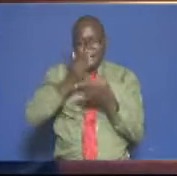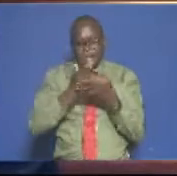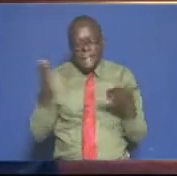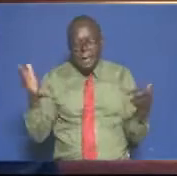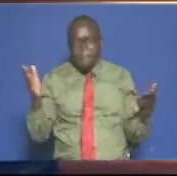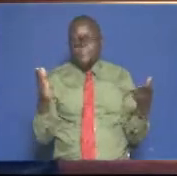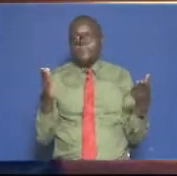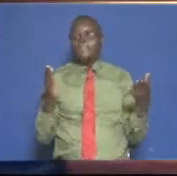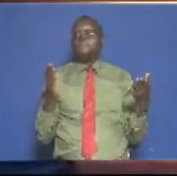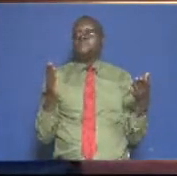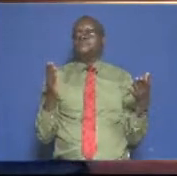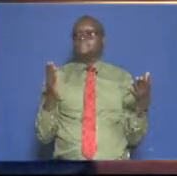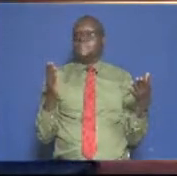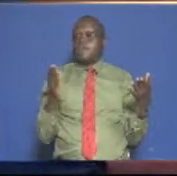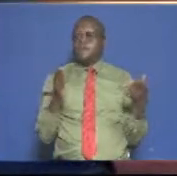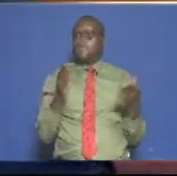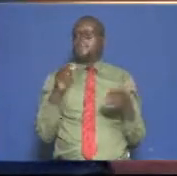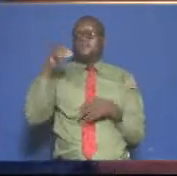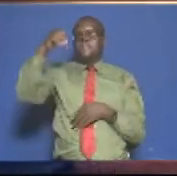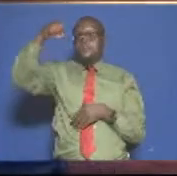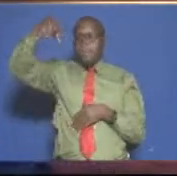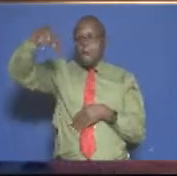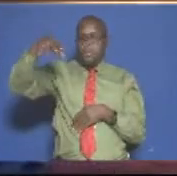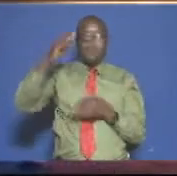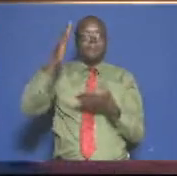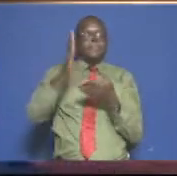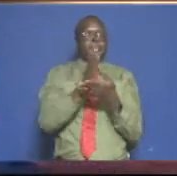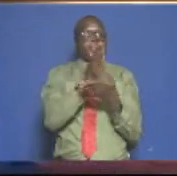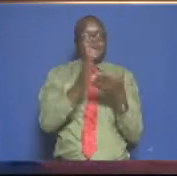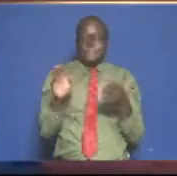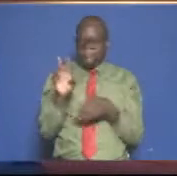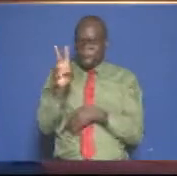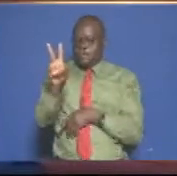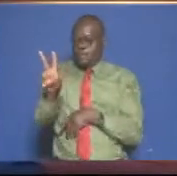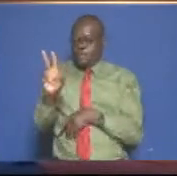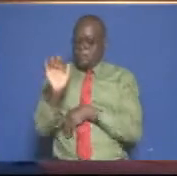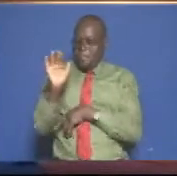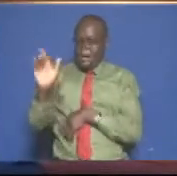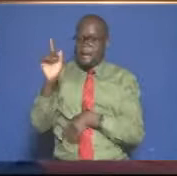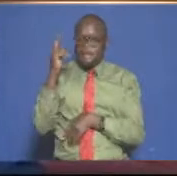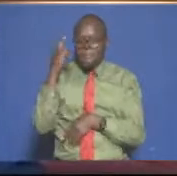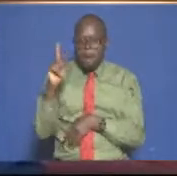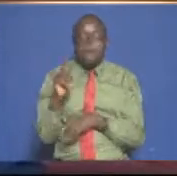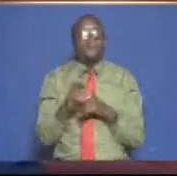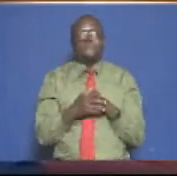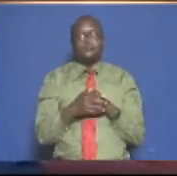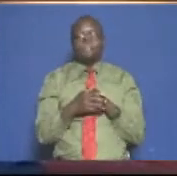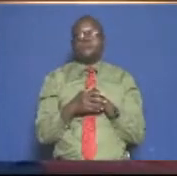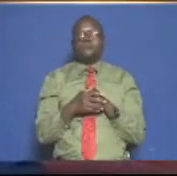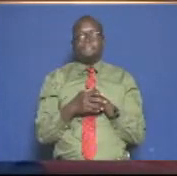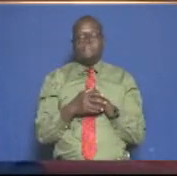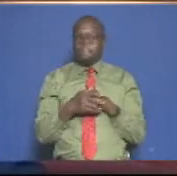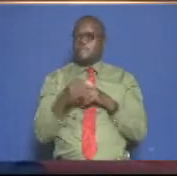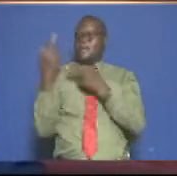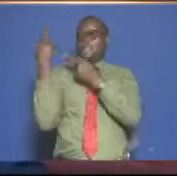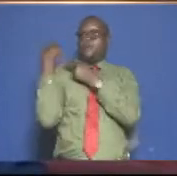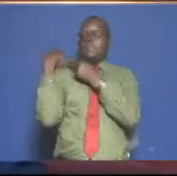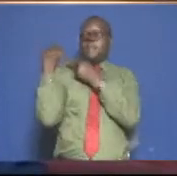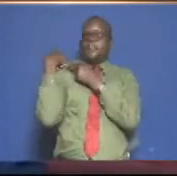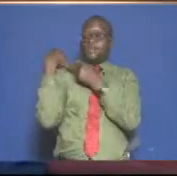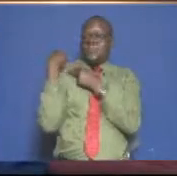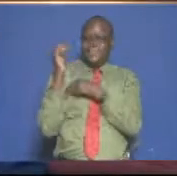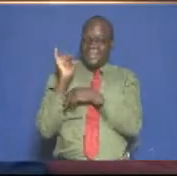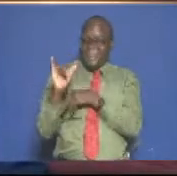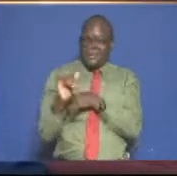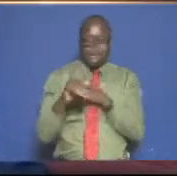in the energy sector. 2, Mr. Speaker, I have asked for the contractual obligation that they